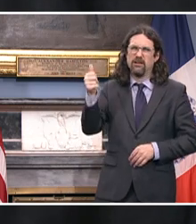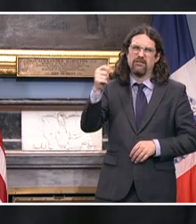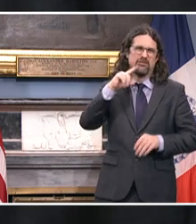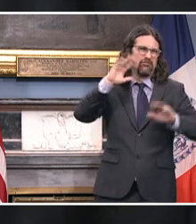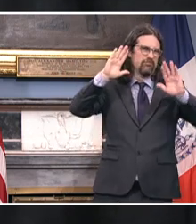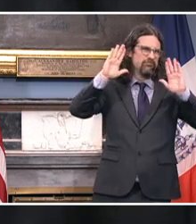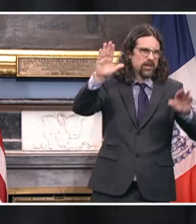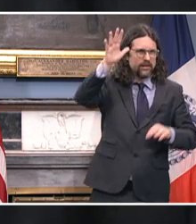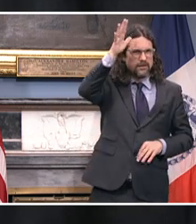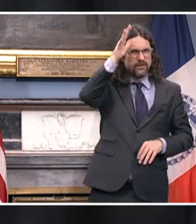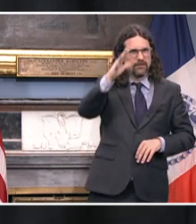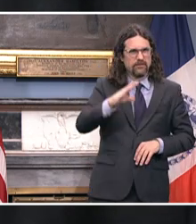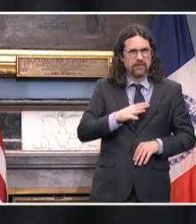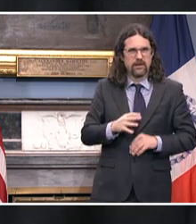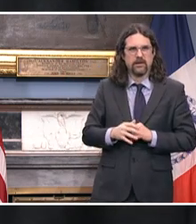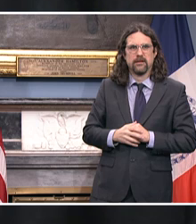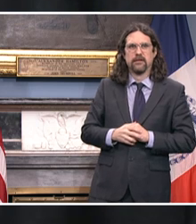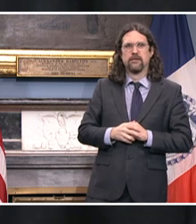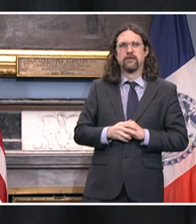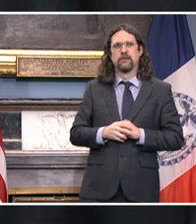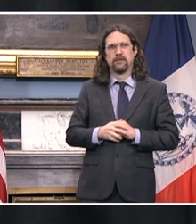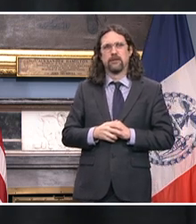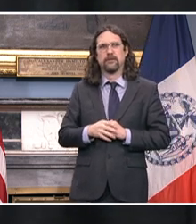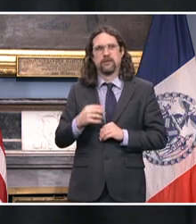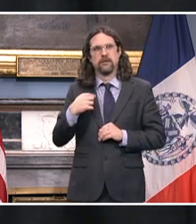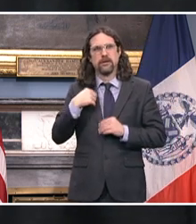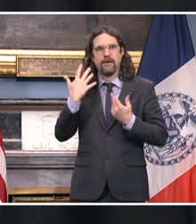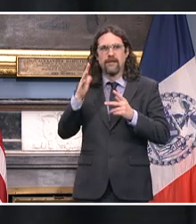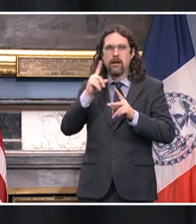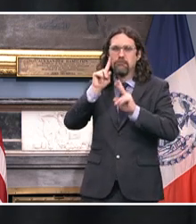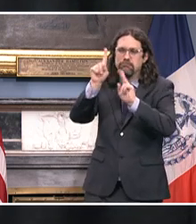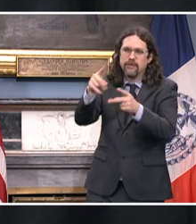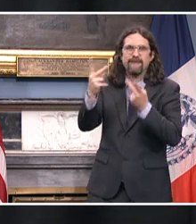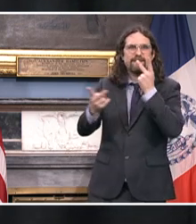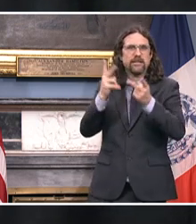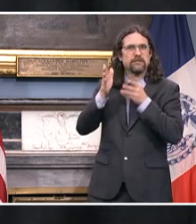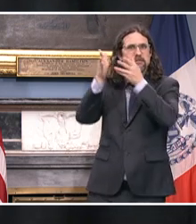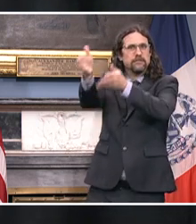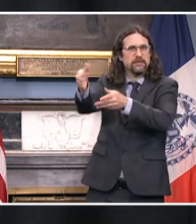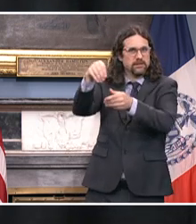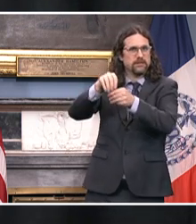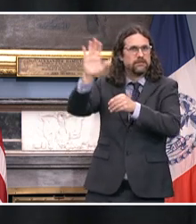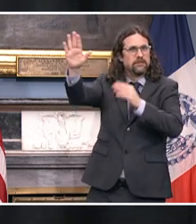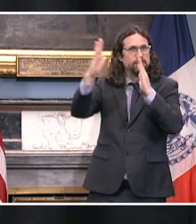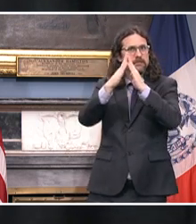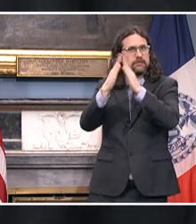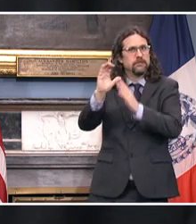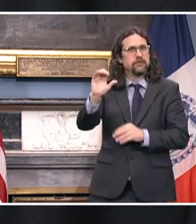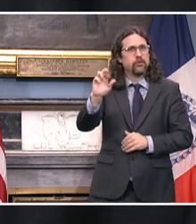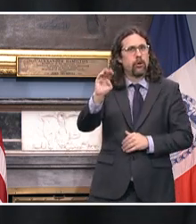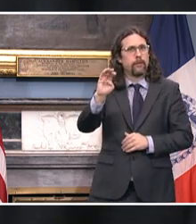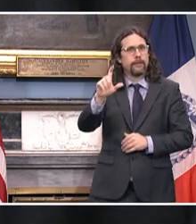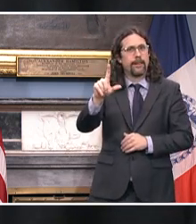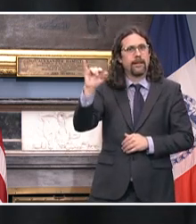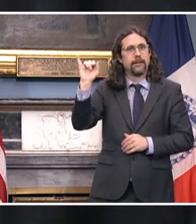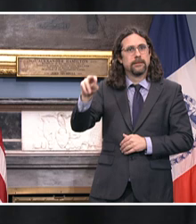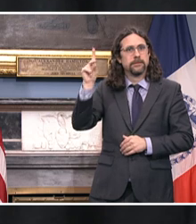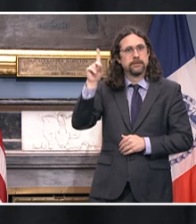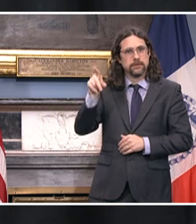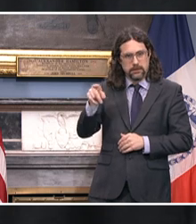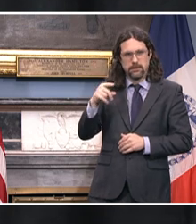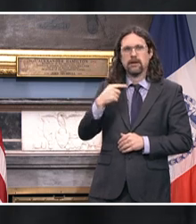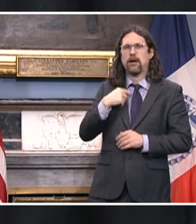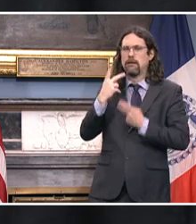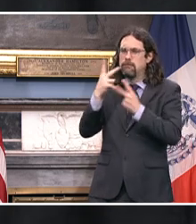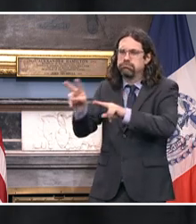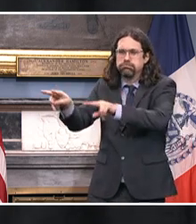things there. In the spirit of bipartisanship, I will let you know that he is a Republican and someone who, as we talk together,